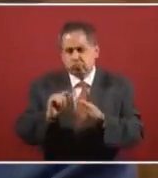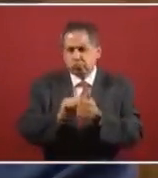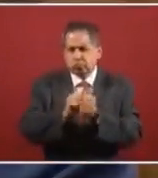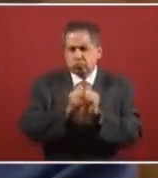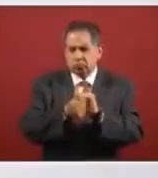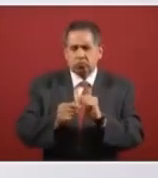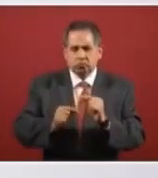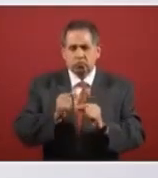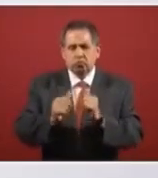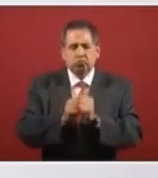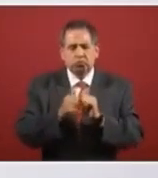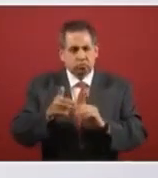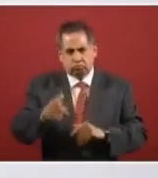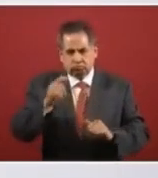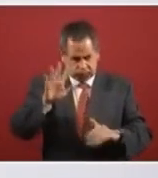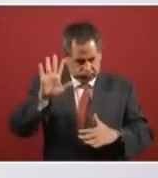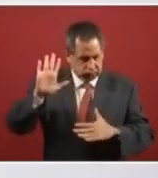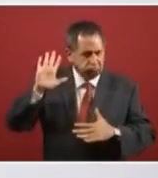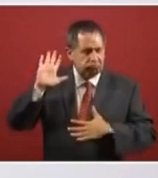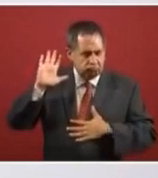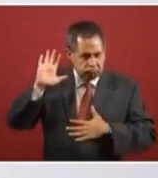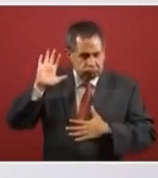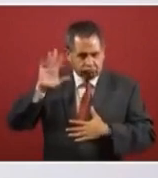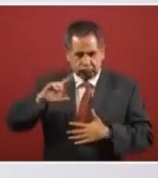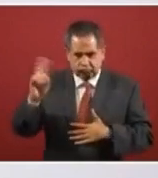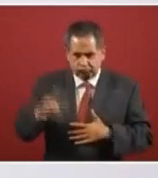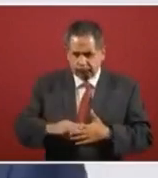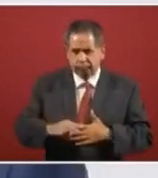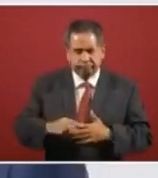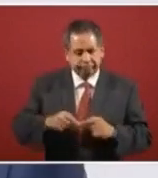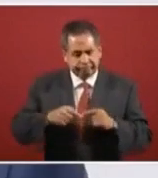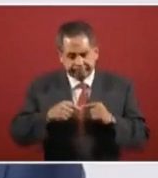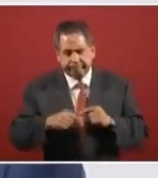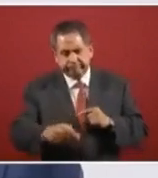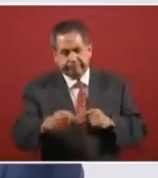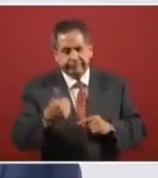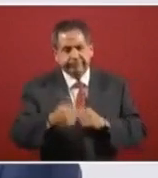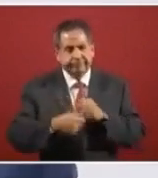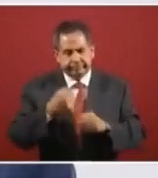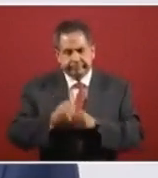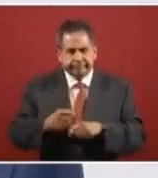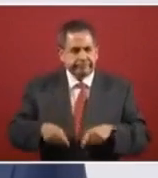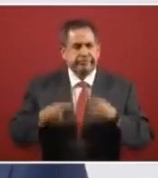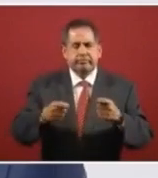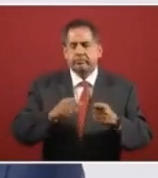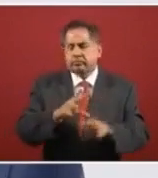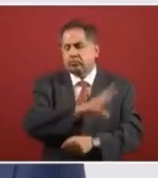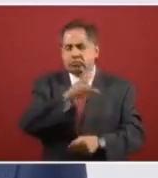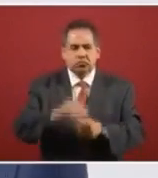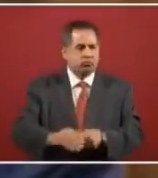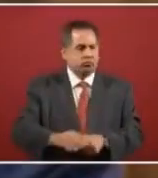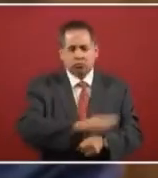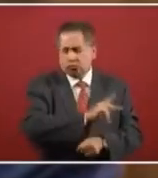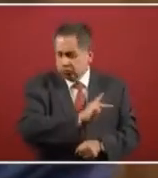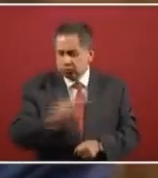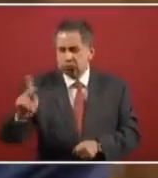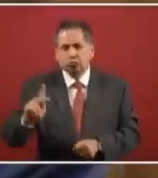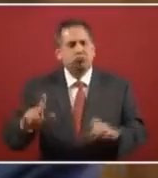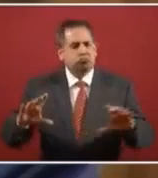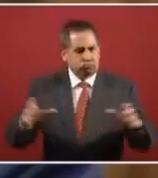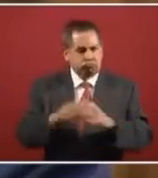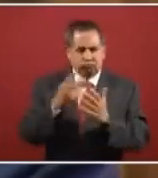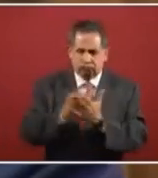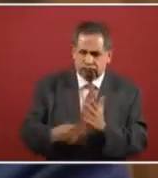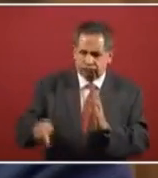contracted and we're gonna be doing it little by little and we'll be doing it during the six years we're gonna